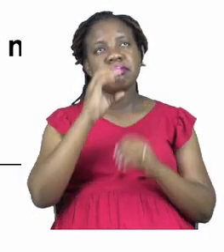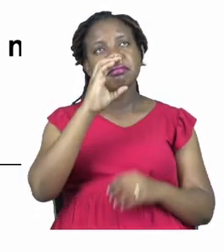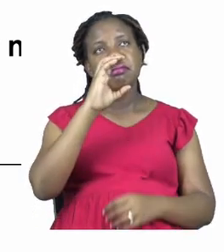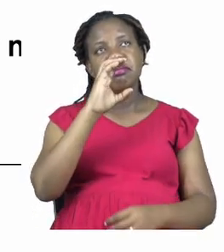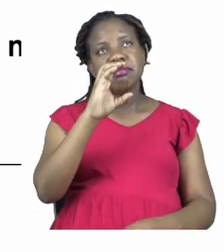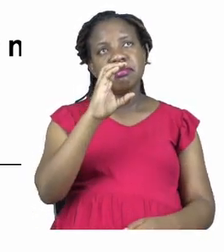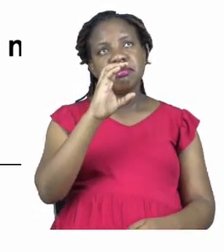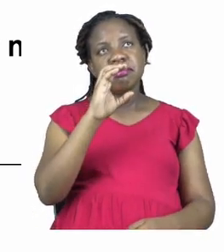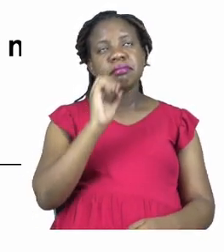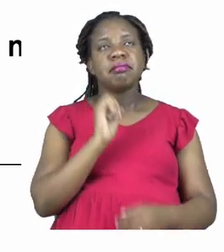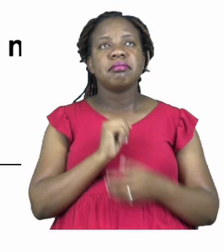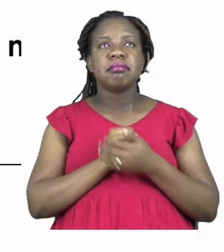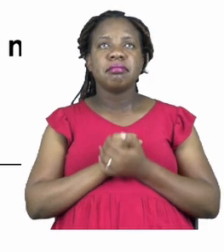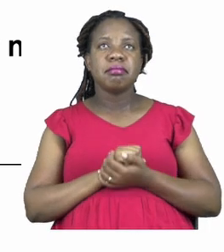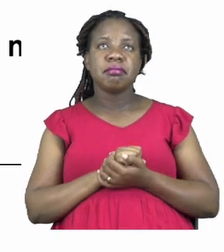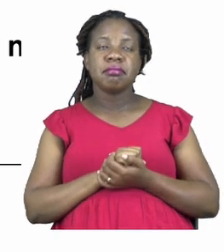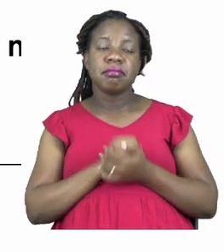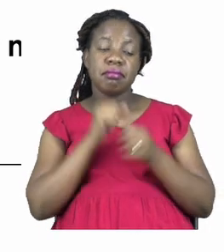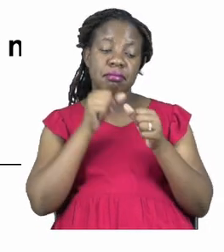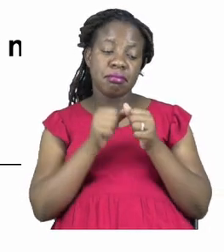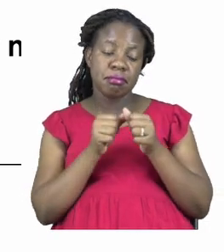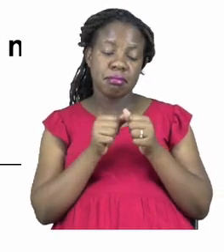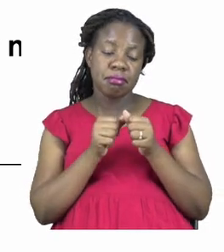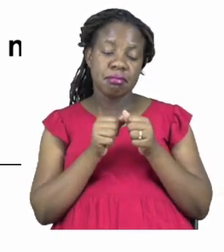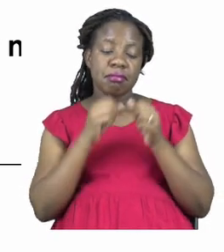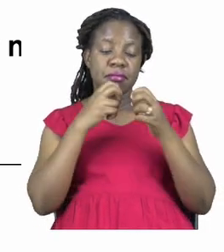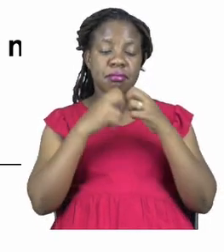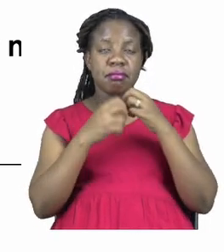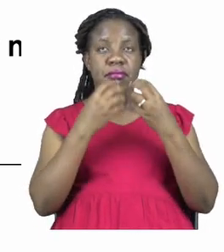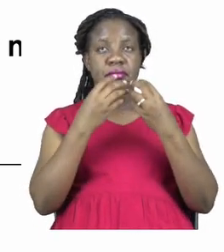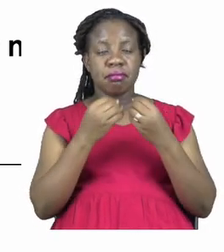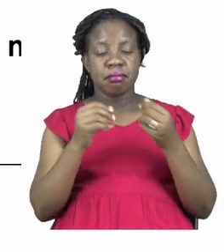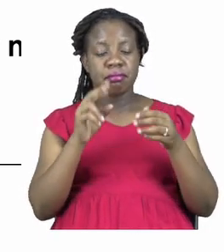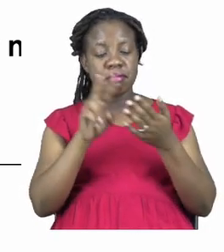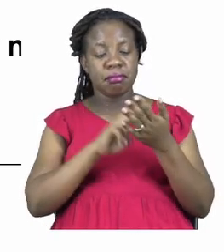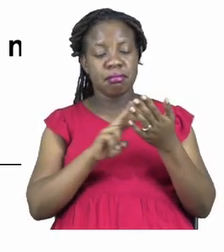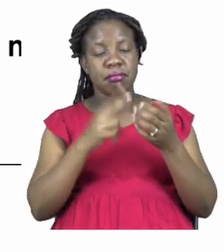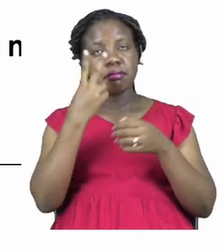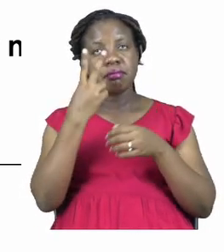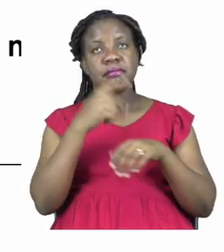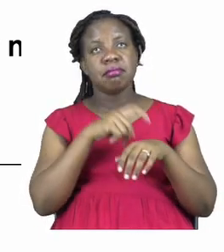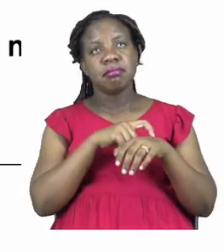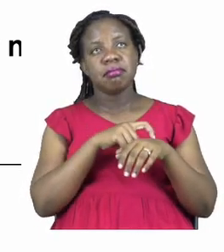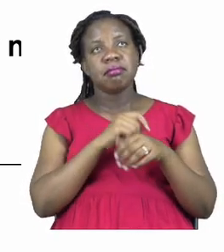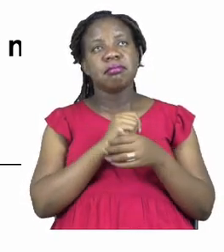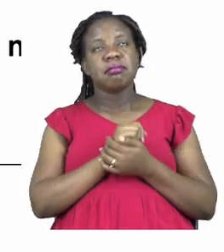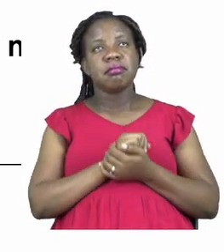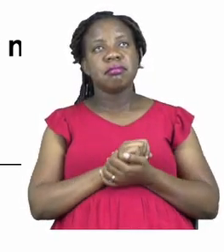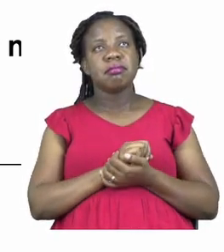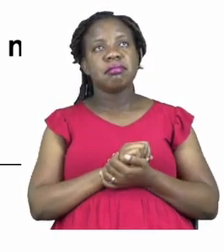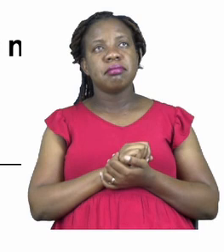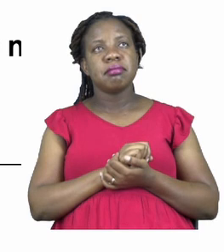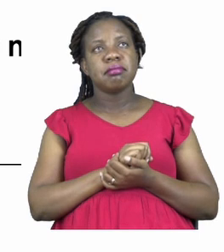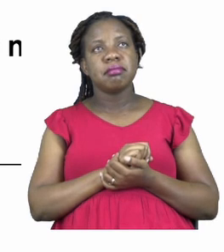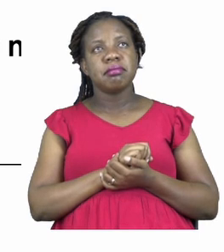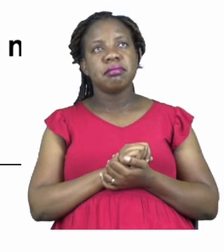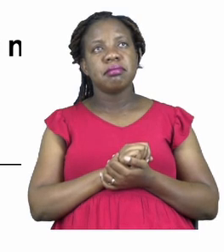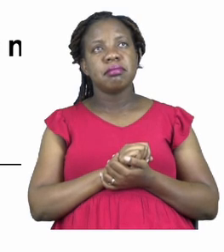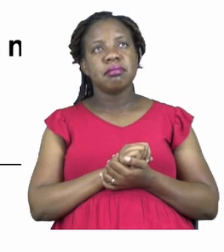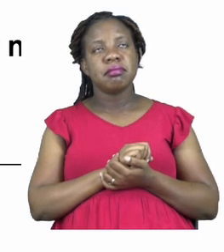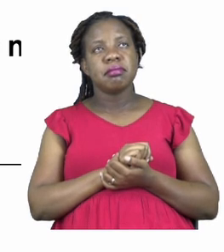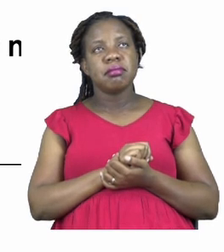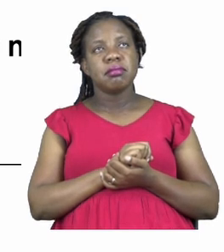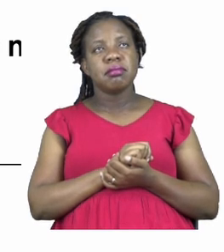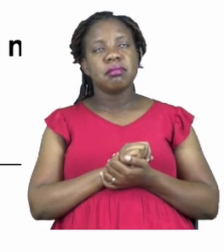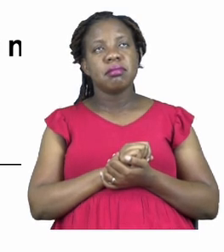says, remember we read it twice, so let's read it a first time and then a second time. C